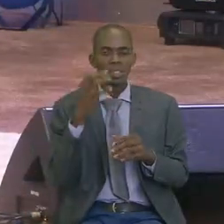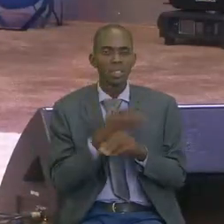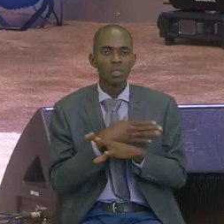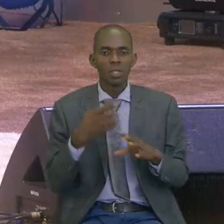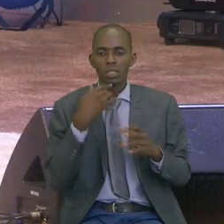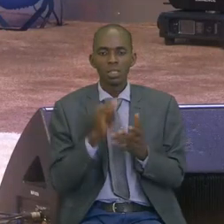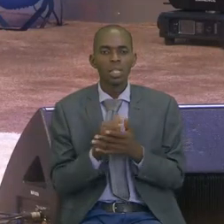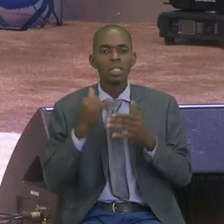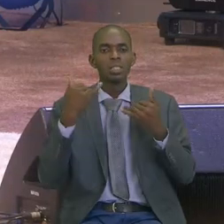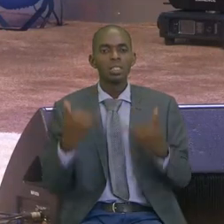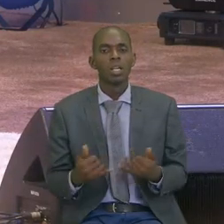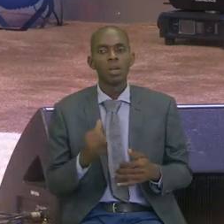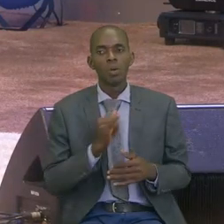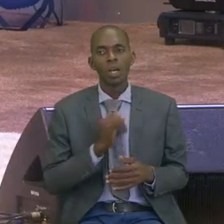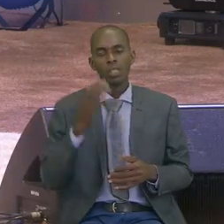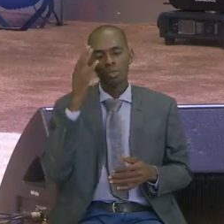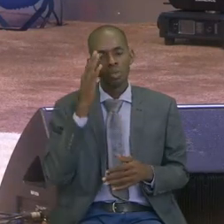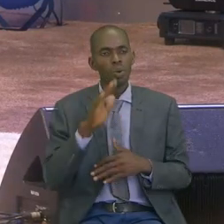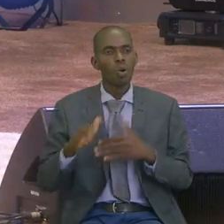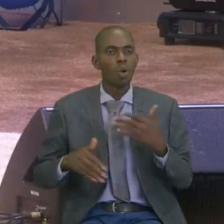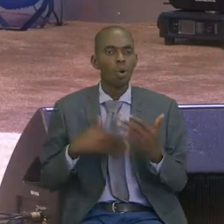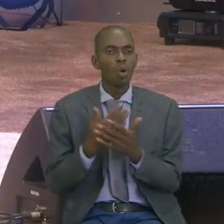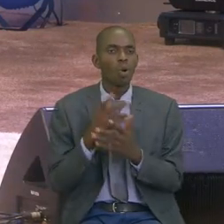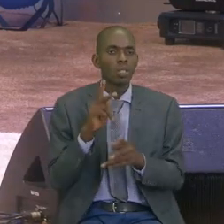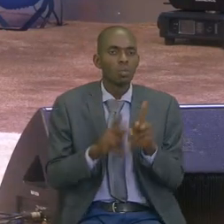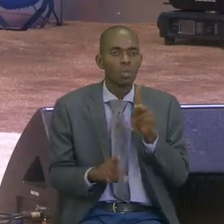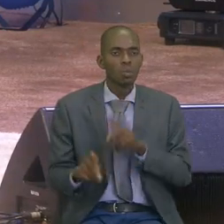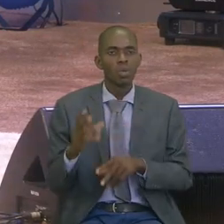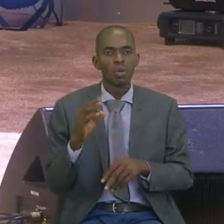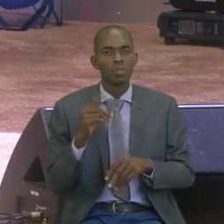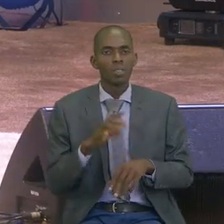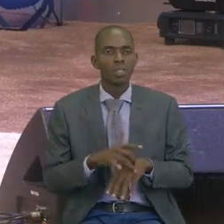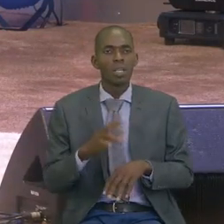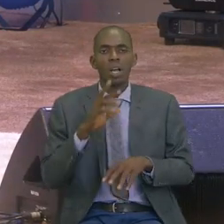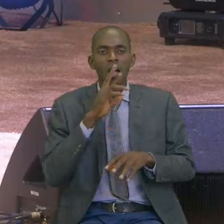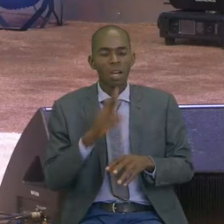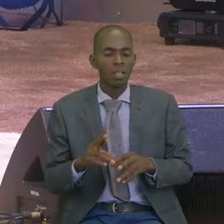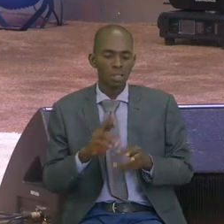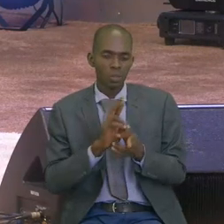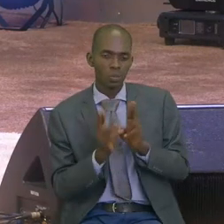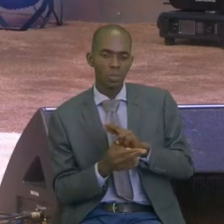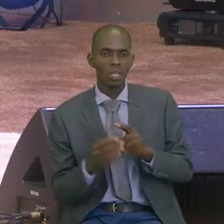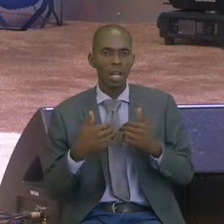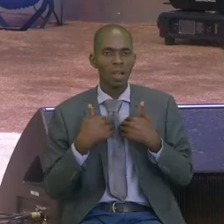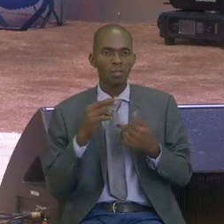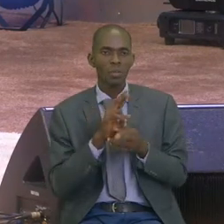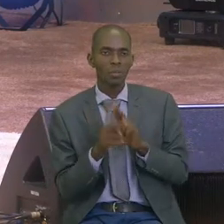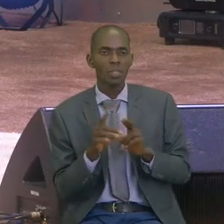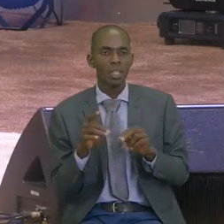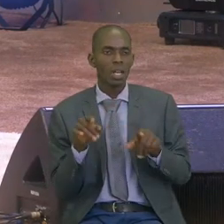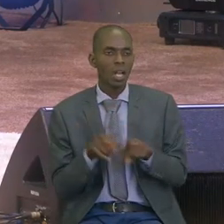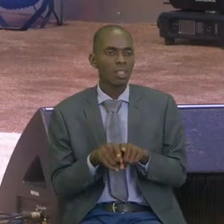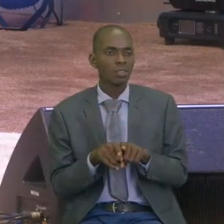I understand that all the inhabitants of the earth shall are reputed as nothing, and he